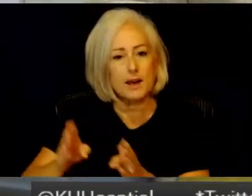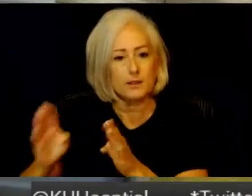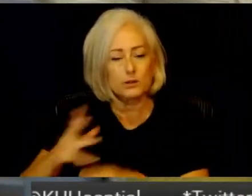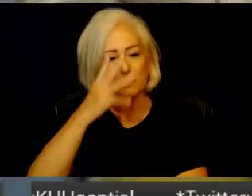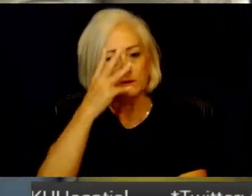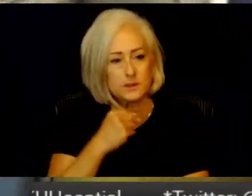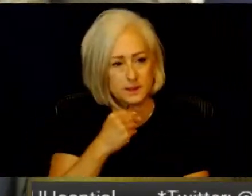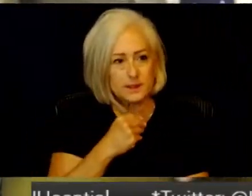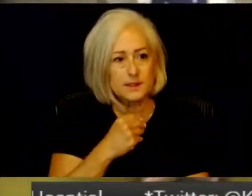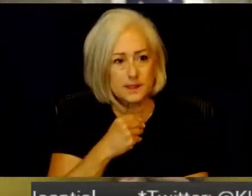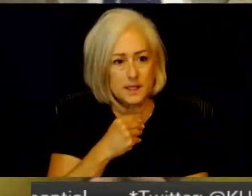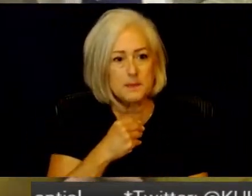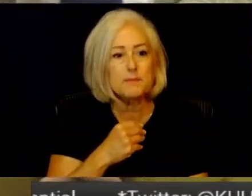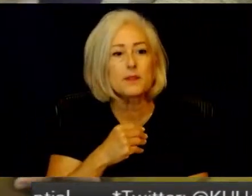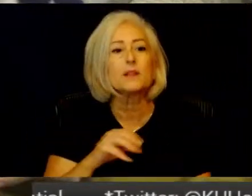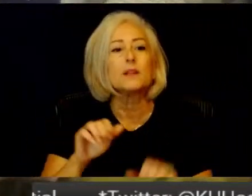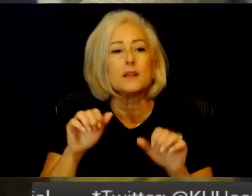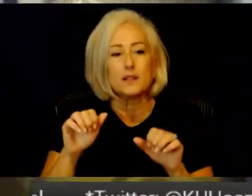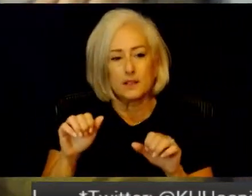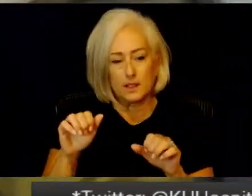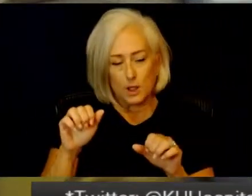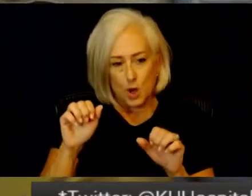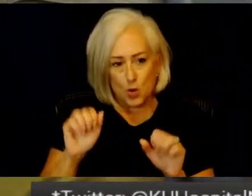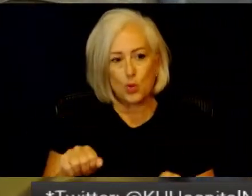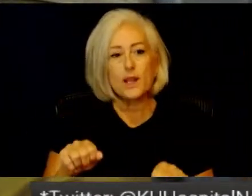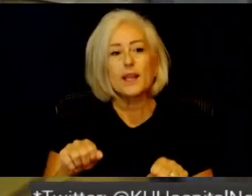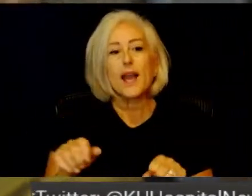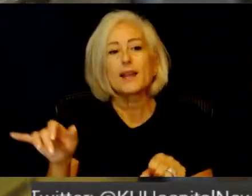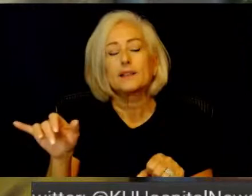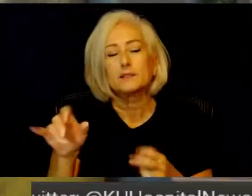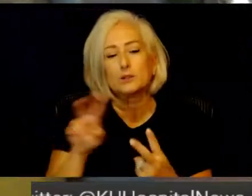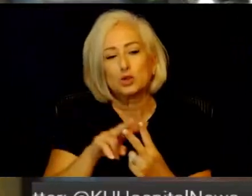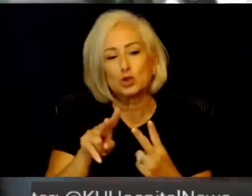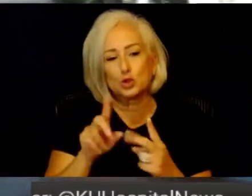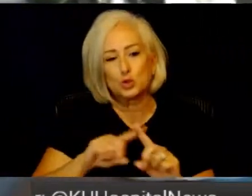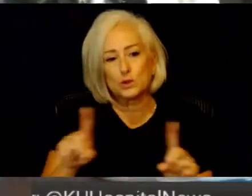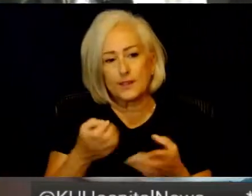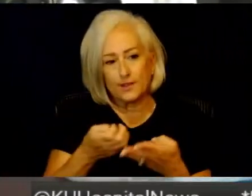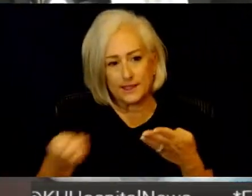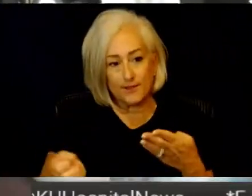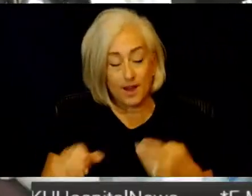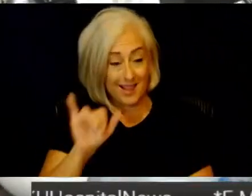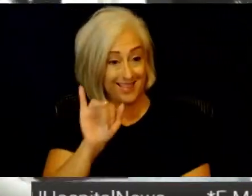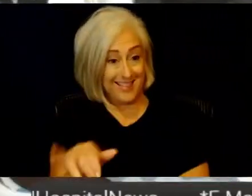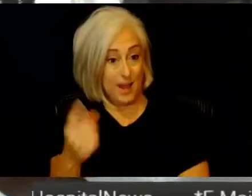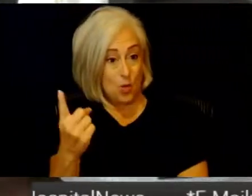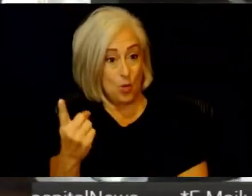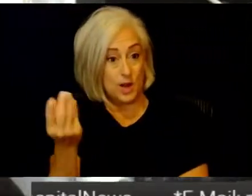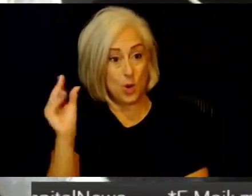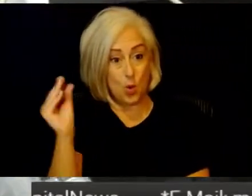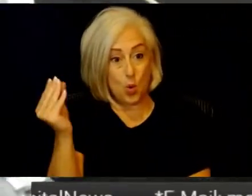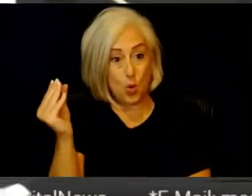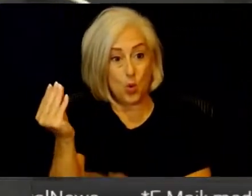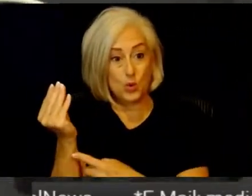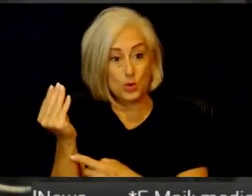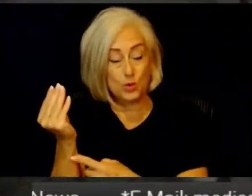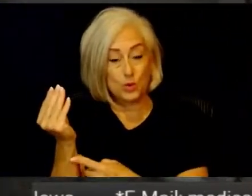home sleep test on a bigger patient population. So these are the two devices. Okay. The one you have in your hands is called Watchpad, and this